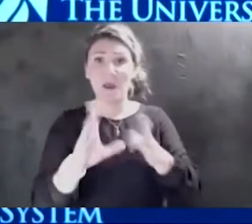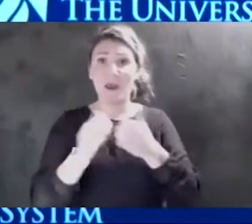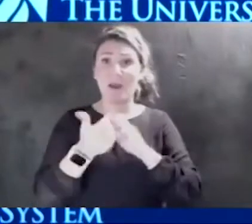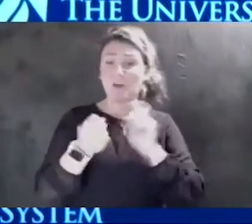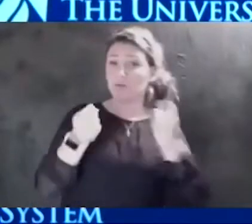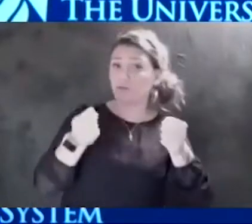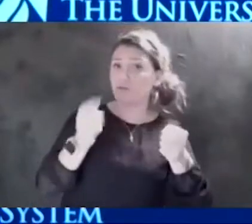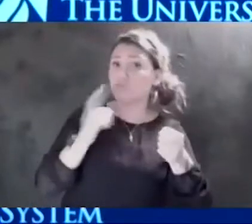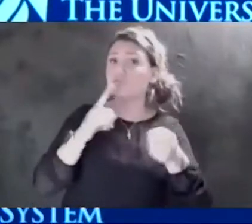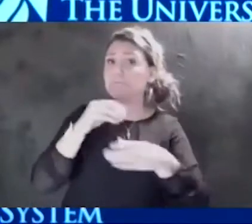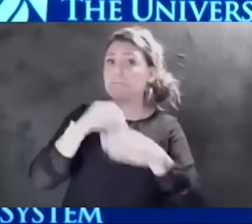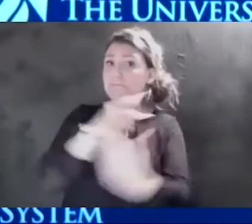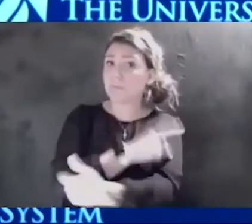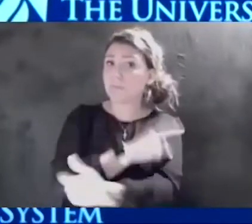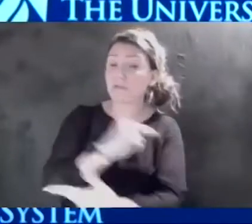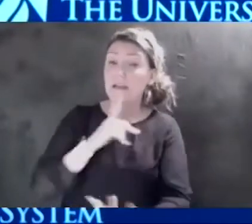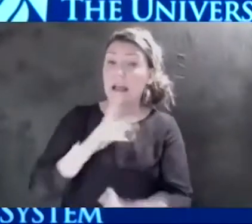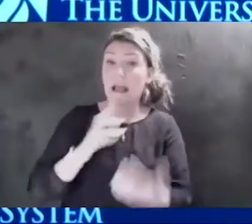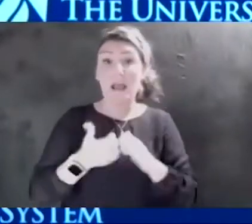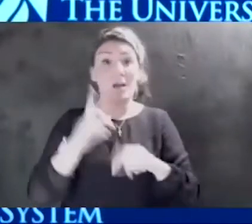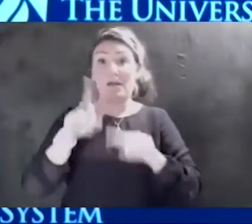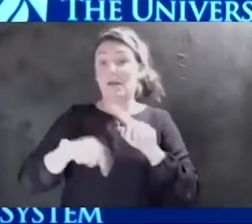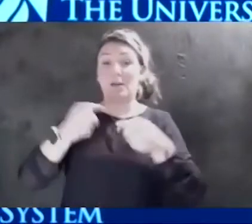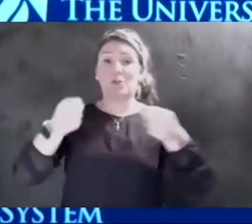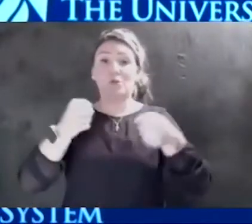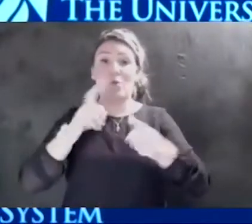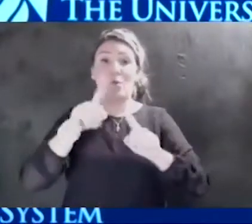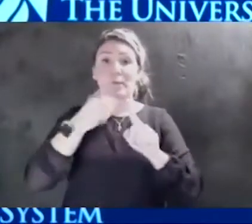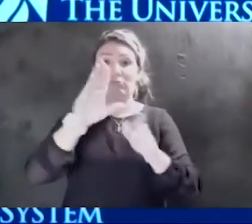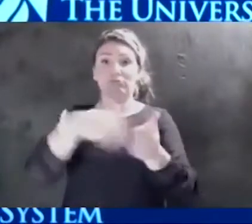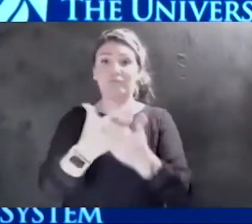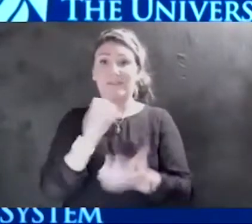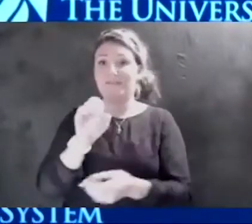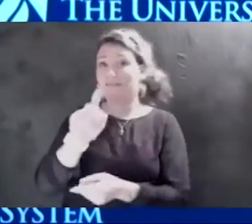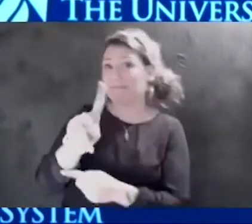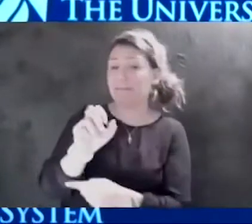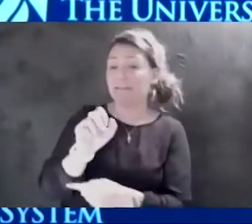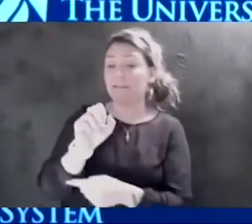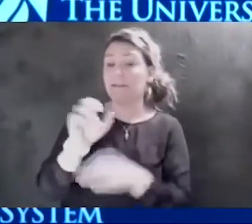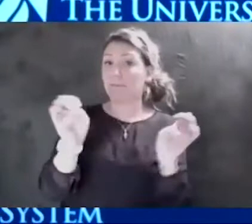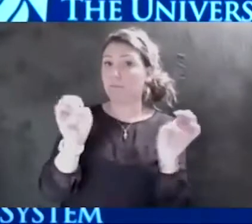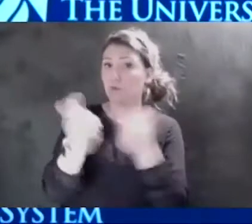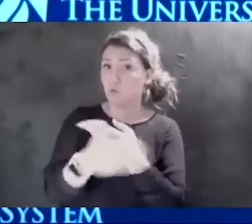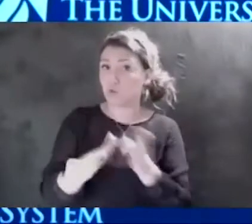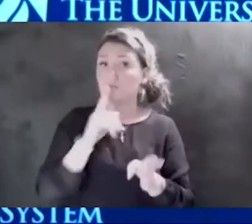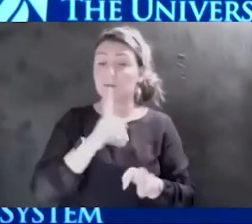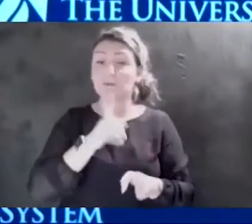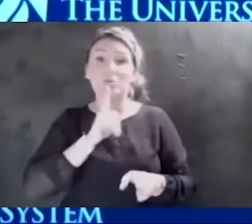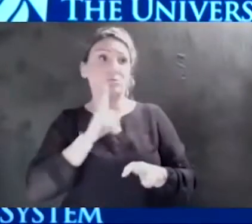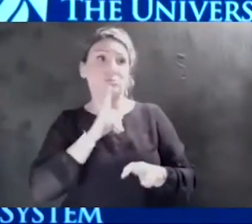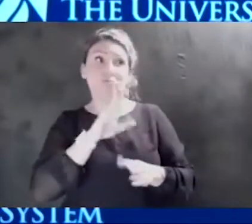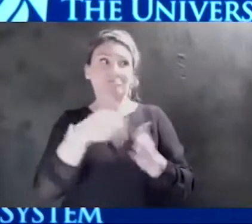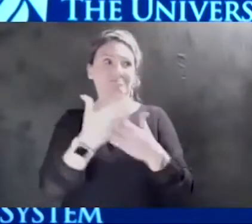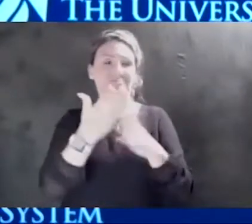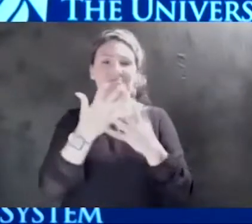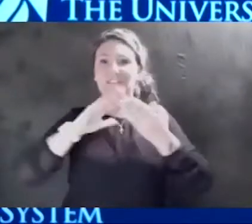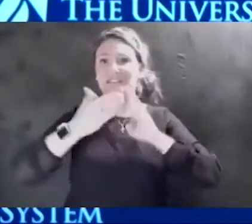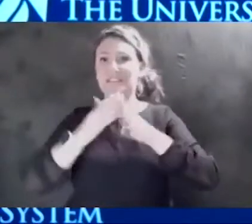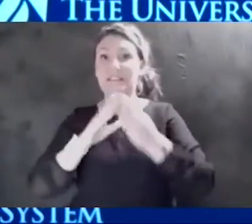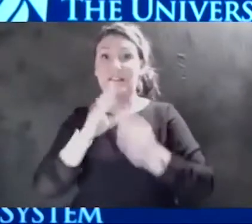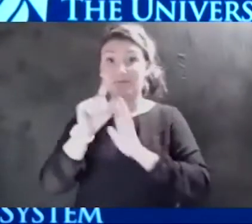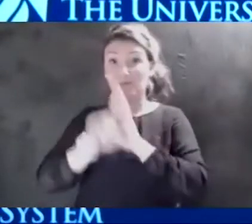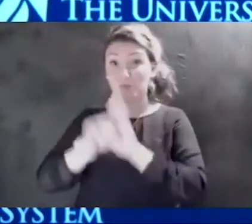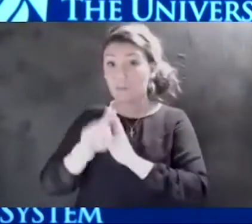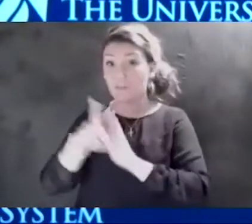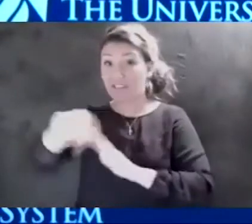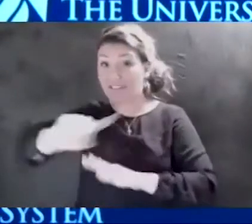is really, because we can't control it when folks get to the ER, and this is true throughout the city, throughout any city, it's true in Springfield, which they, by the way, there's an